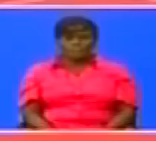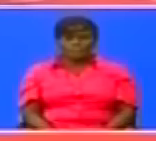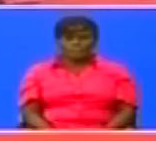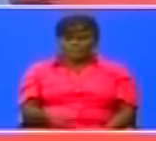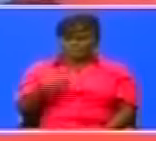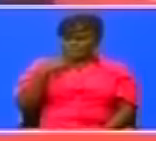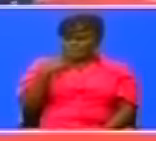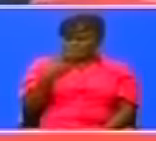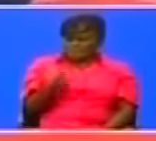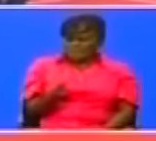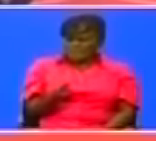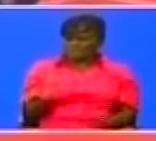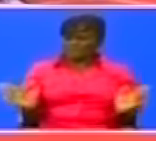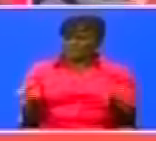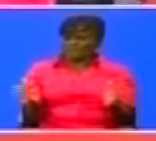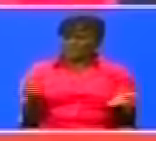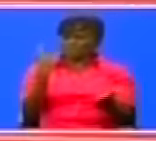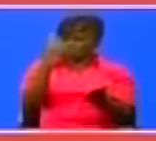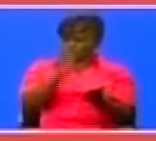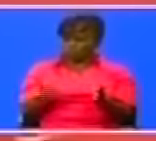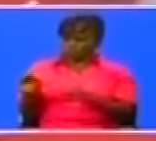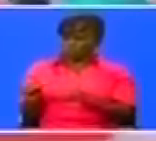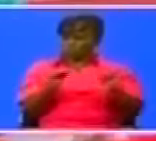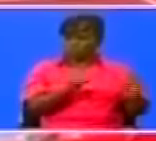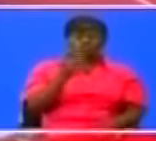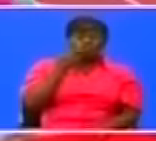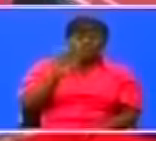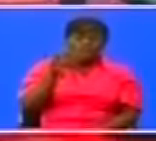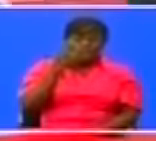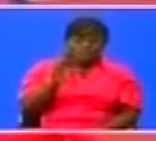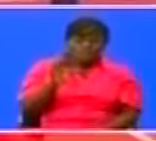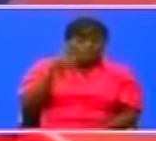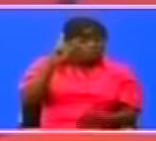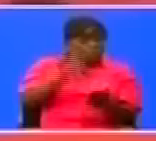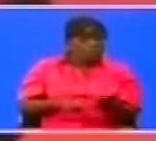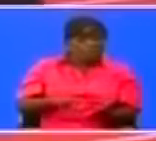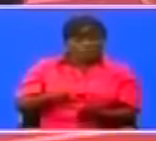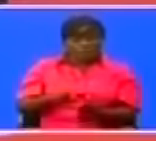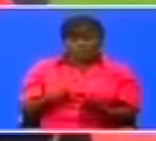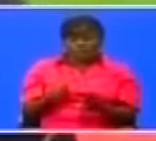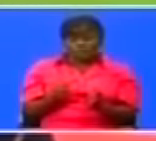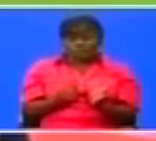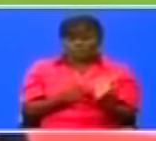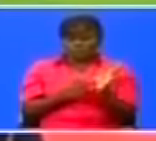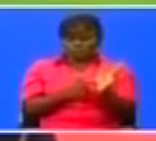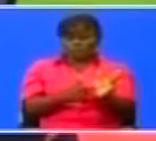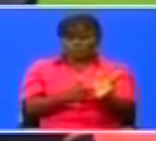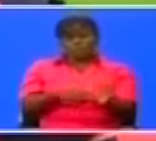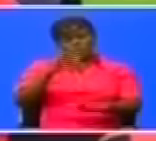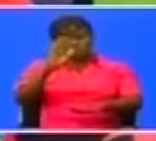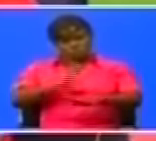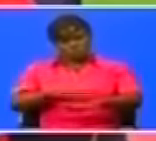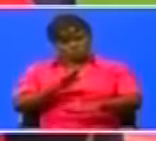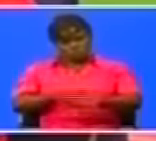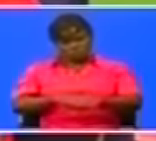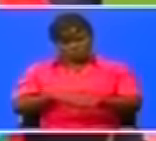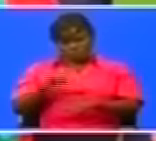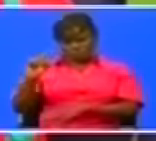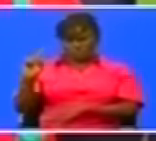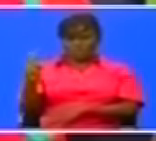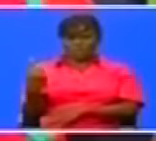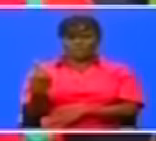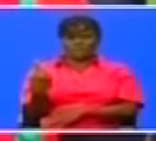Maxwell says what motivated him to relocate to France is the thirst for exposure. They are good first of all,